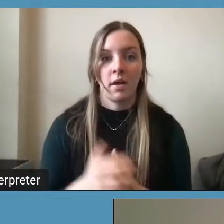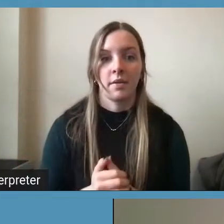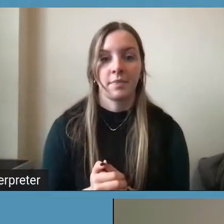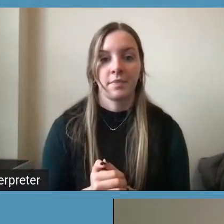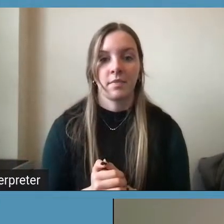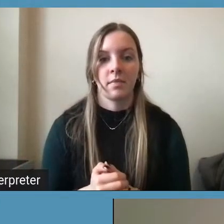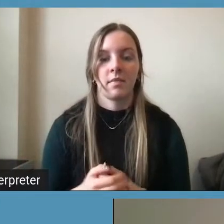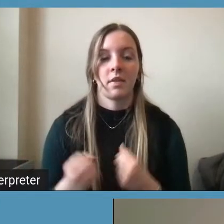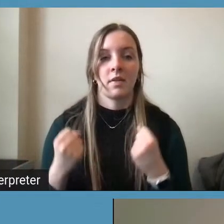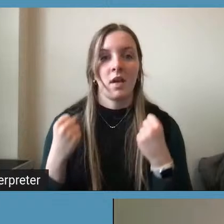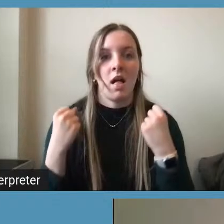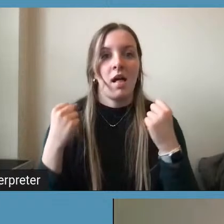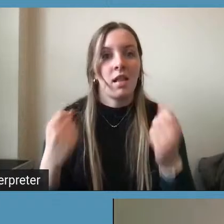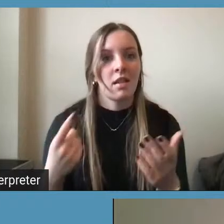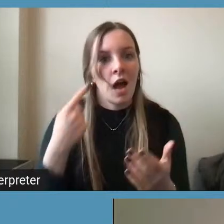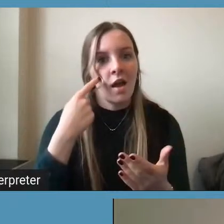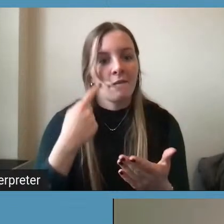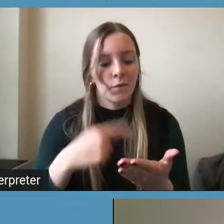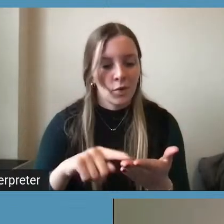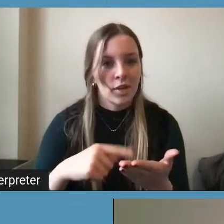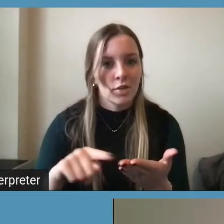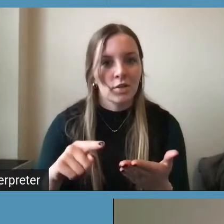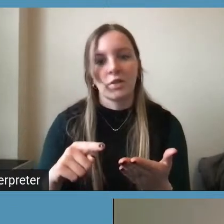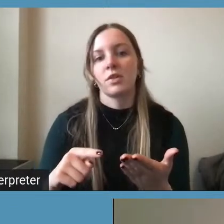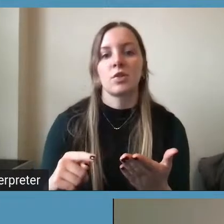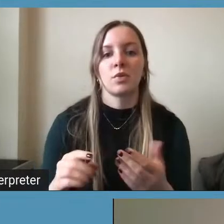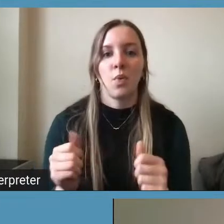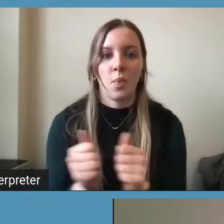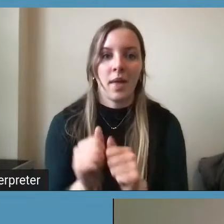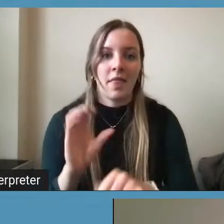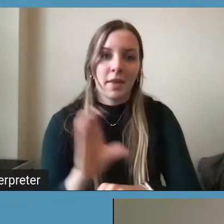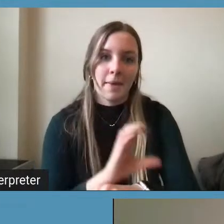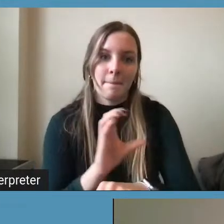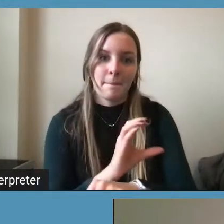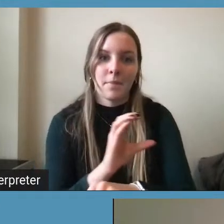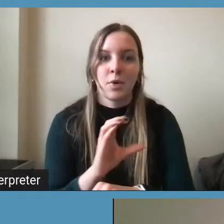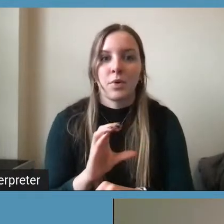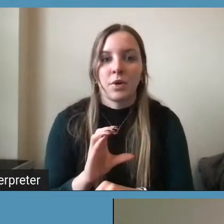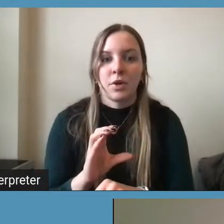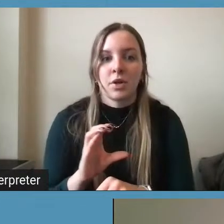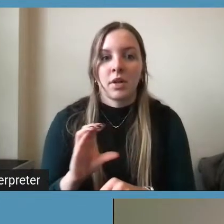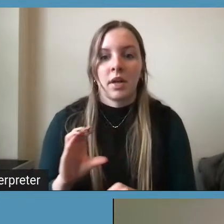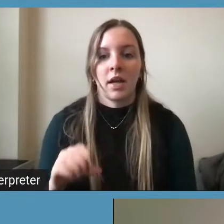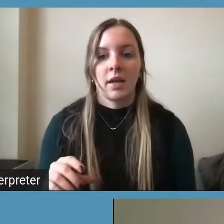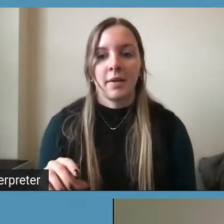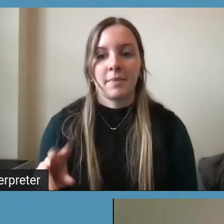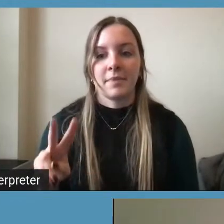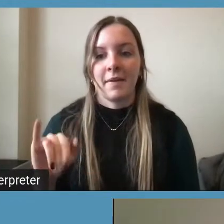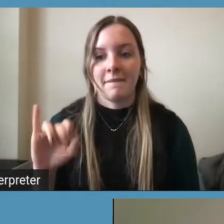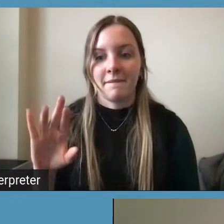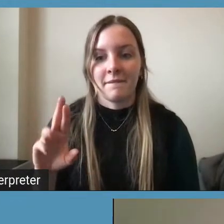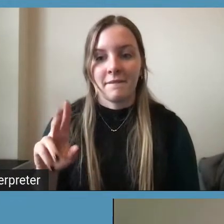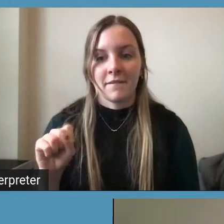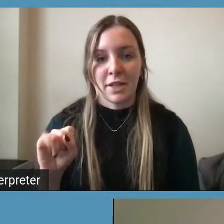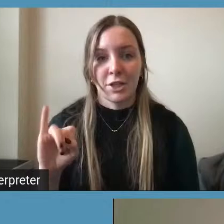a lot of work that's happening in computer vision and computer graphics around photography-based imaging. So we're